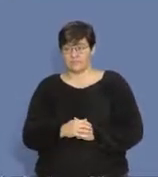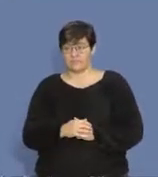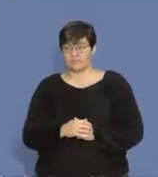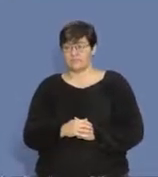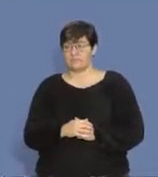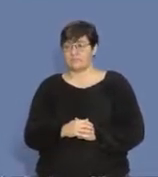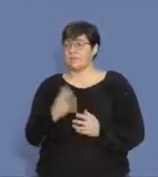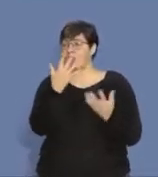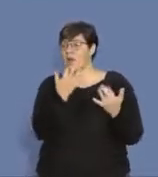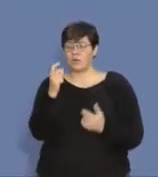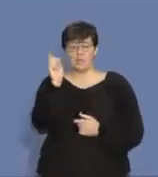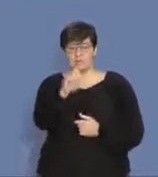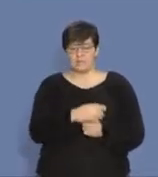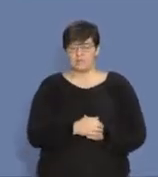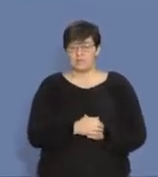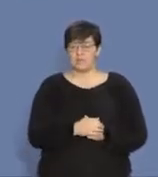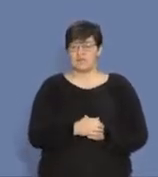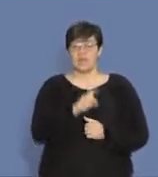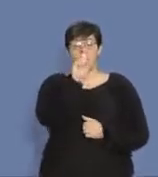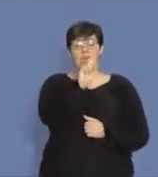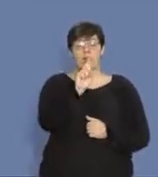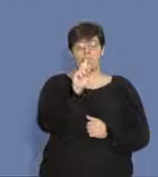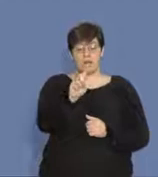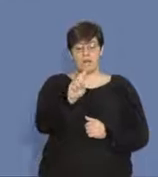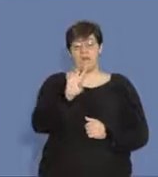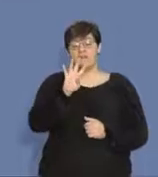11,475. So what have we calculated here? The